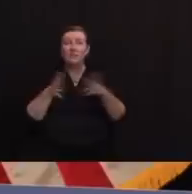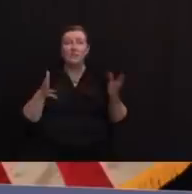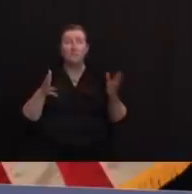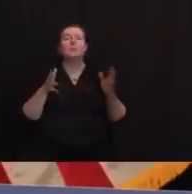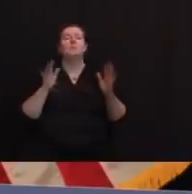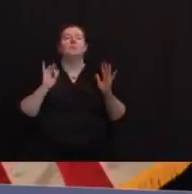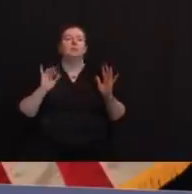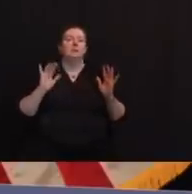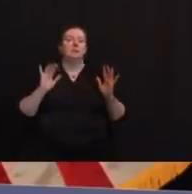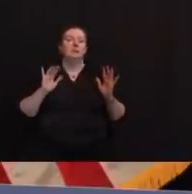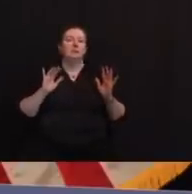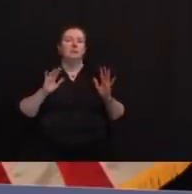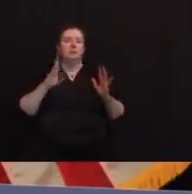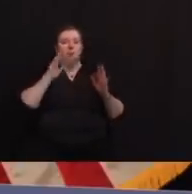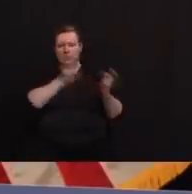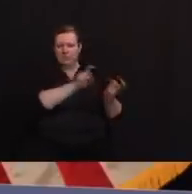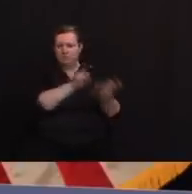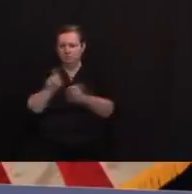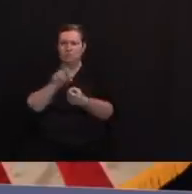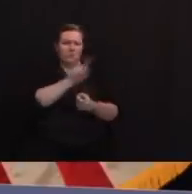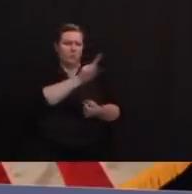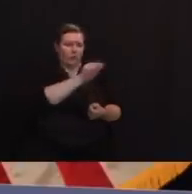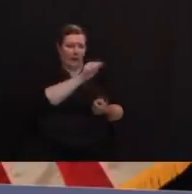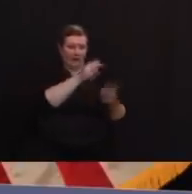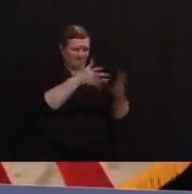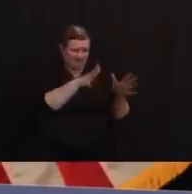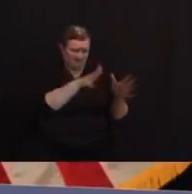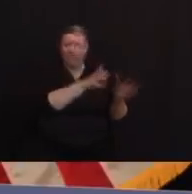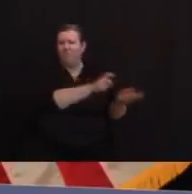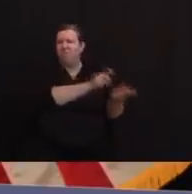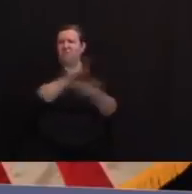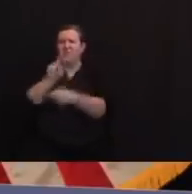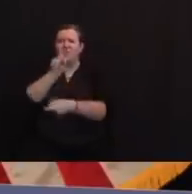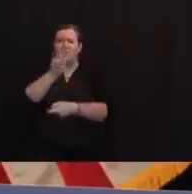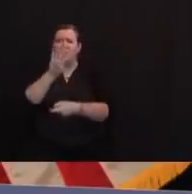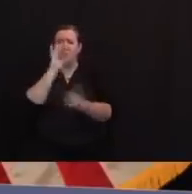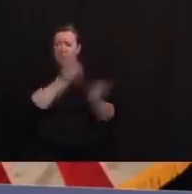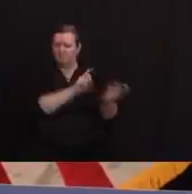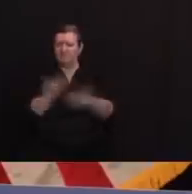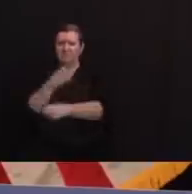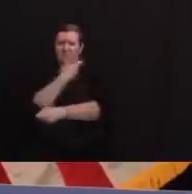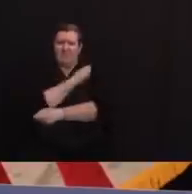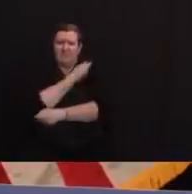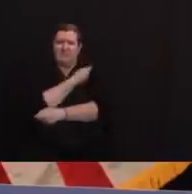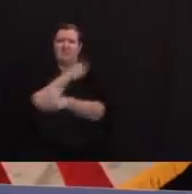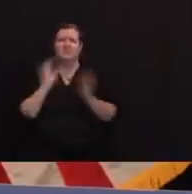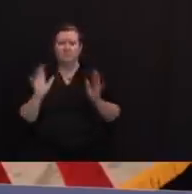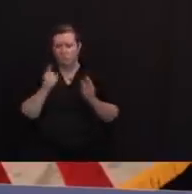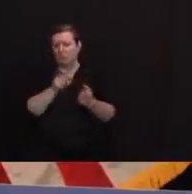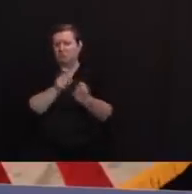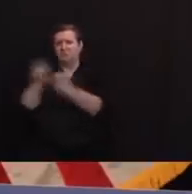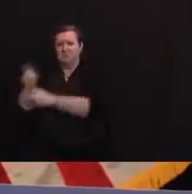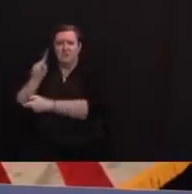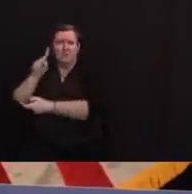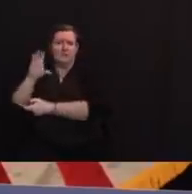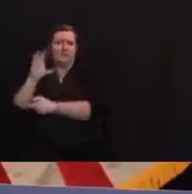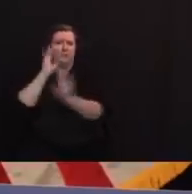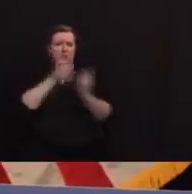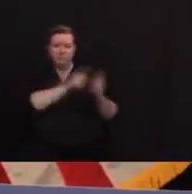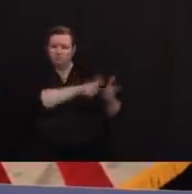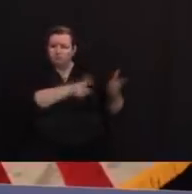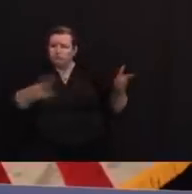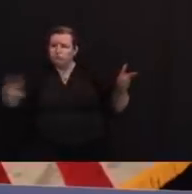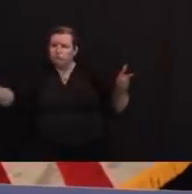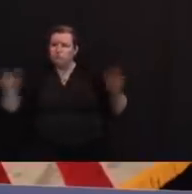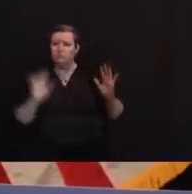but just because when a point of dispensing is running a clinic in any given day, they may wind up at the end